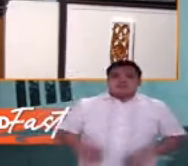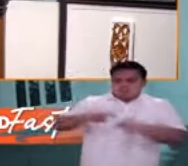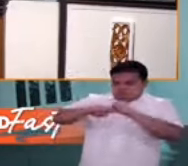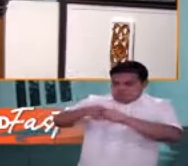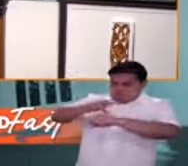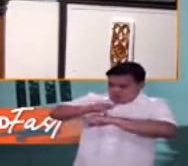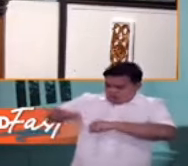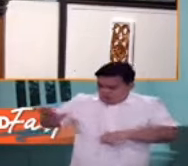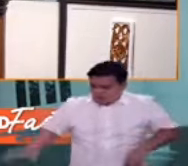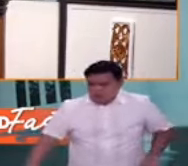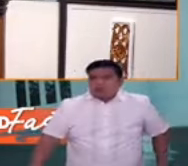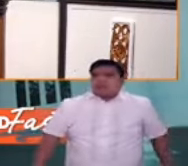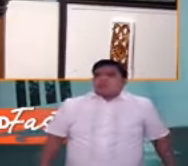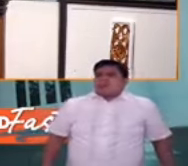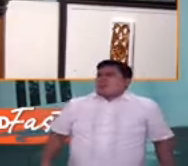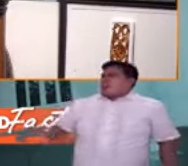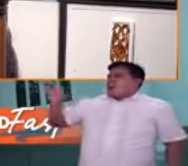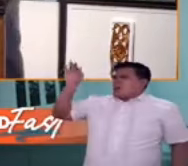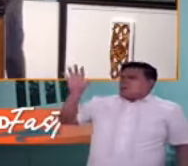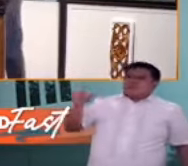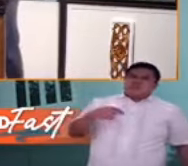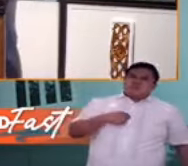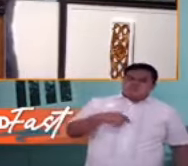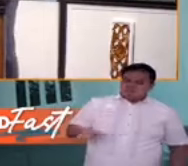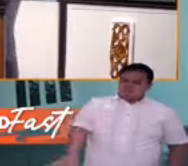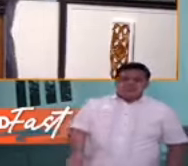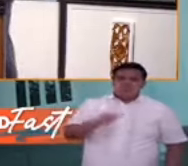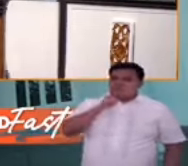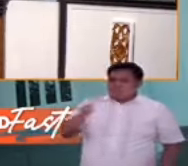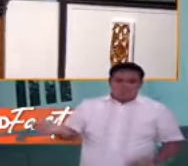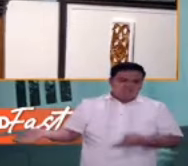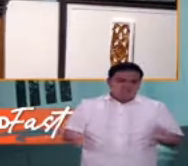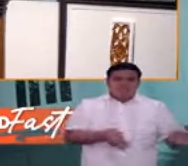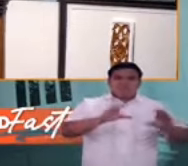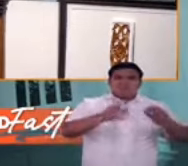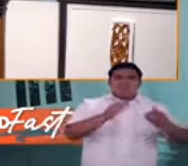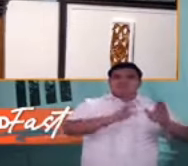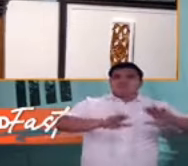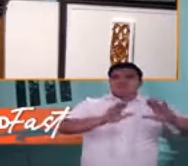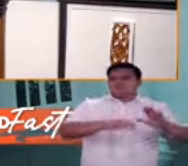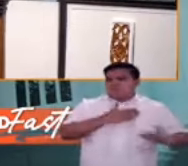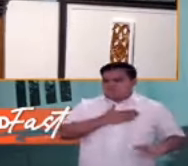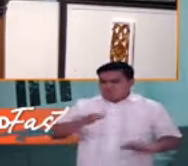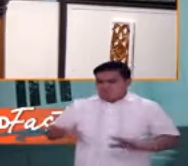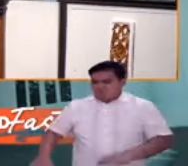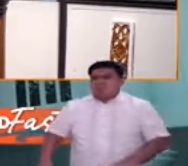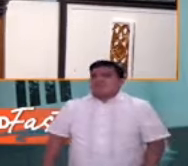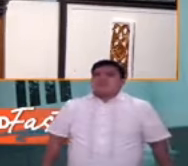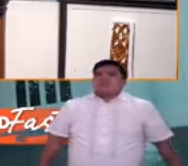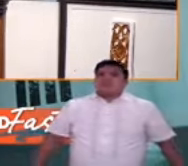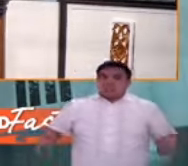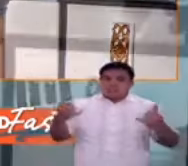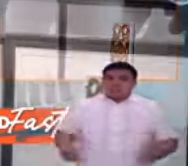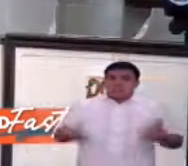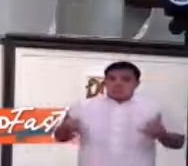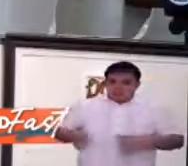Start them young. Oh, pastor, bata pa akong anak. I will not bring them to Sunday school. Bata pa akong anak. Karon nga